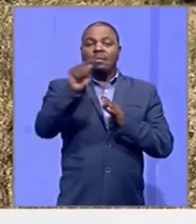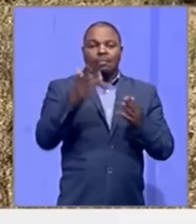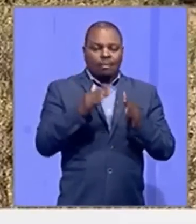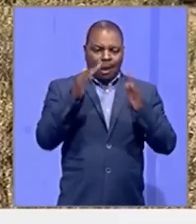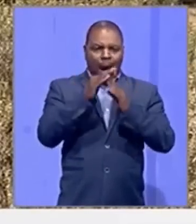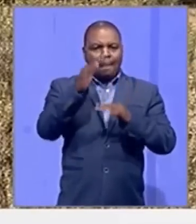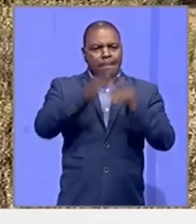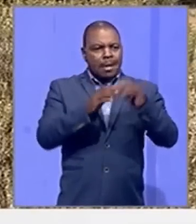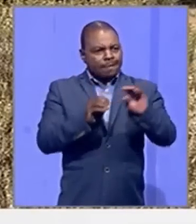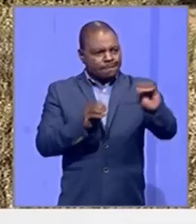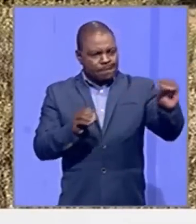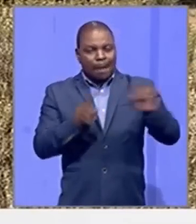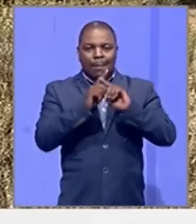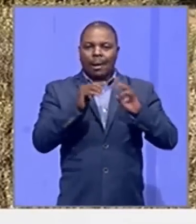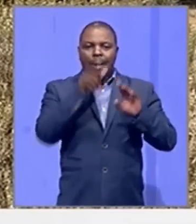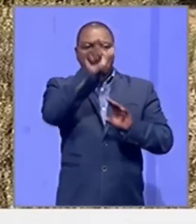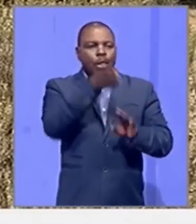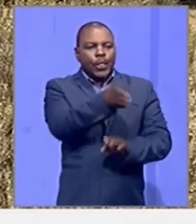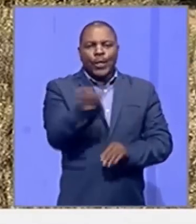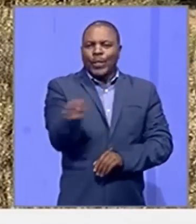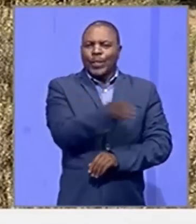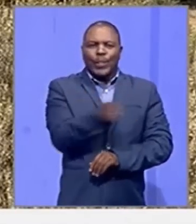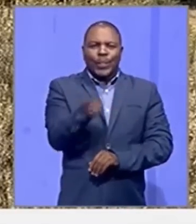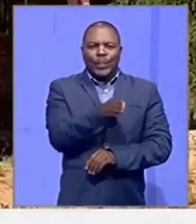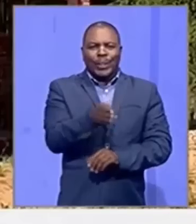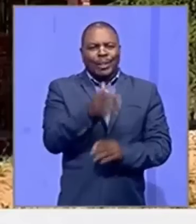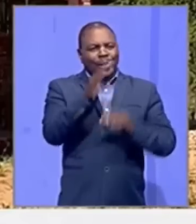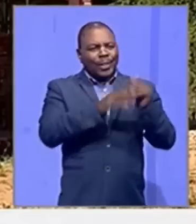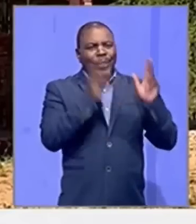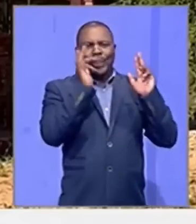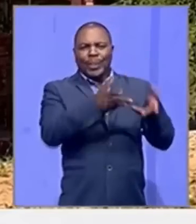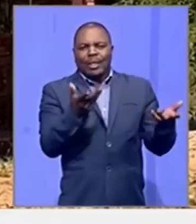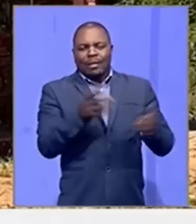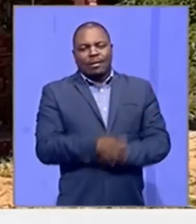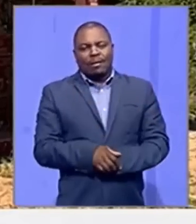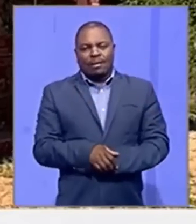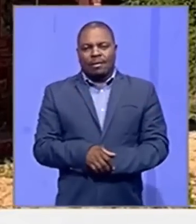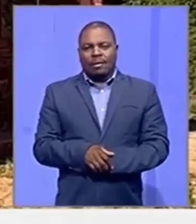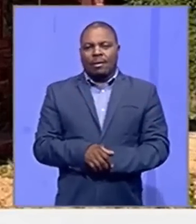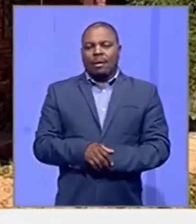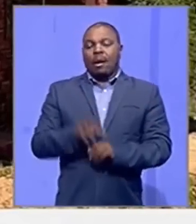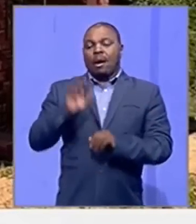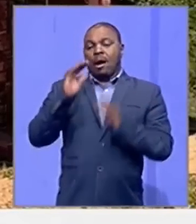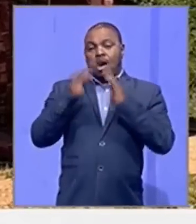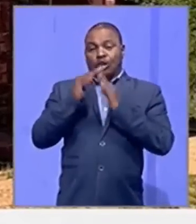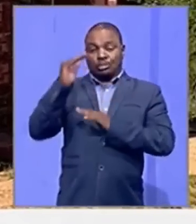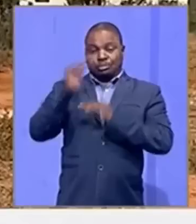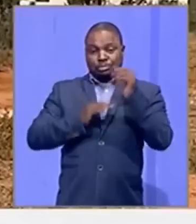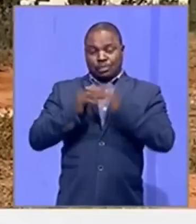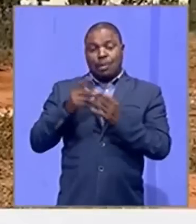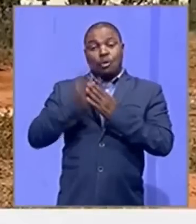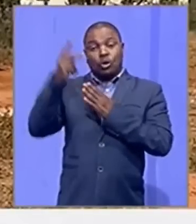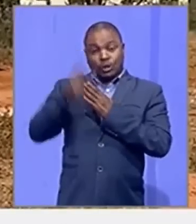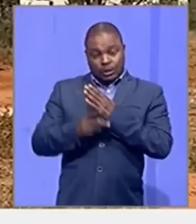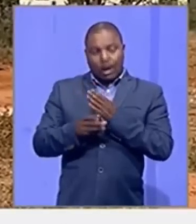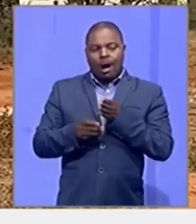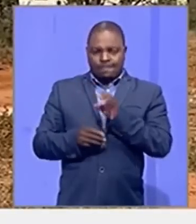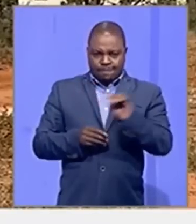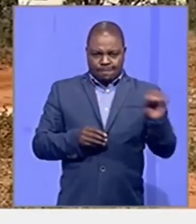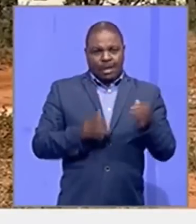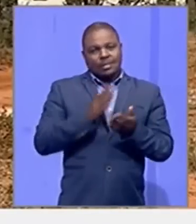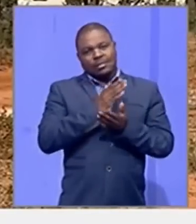dule motho mola e le gore ka go le lengwe di tlogetšwe go ba marope le ge go na le projeke ya go aga dintlo ka tikologong ye tše dingwe tša dintlo